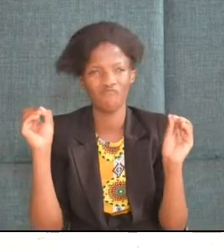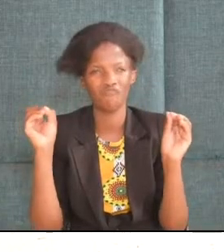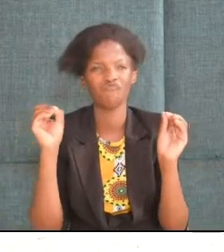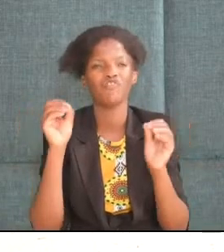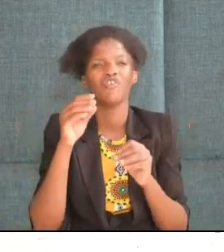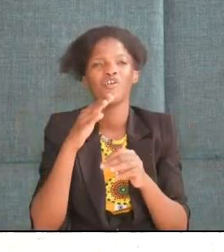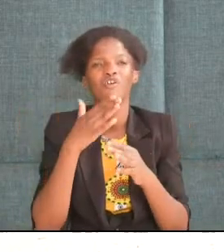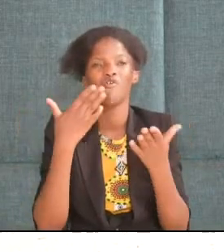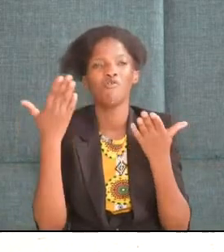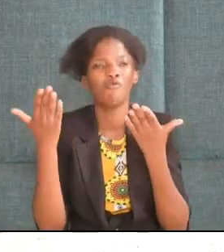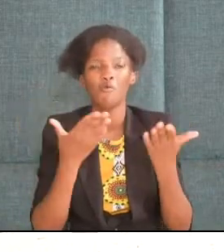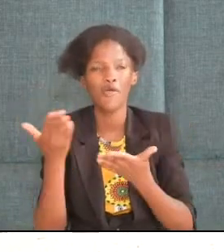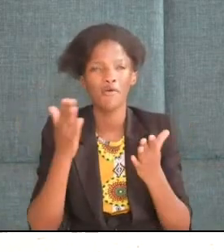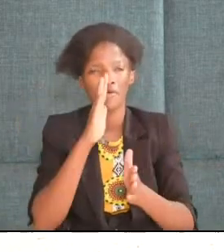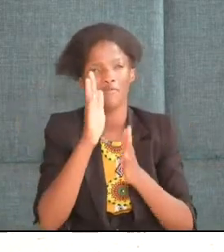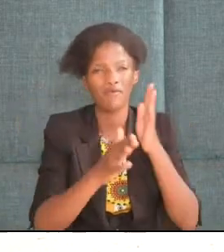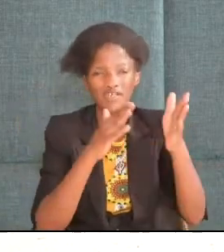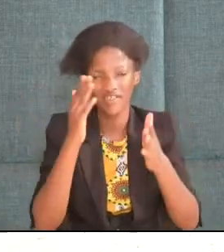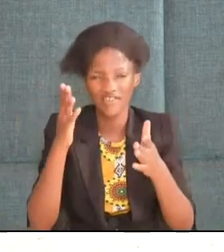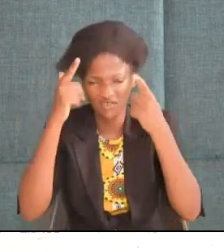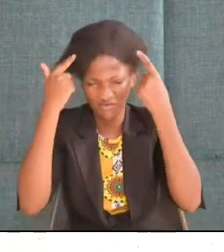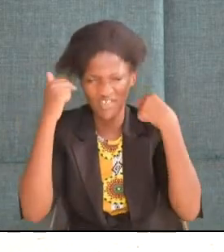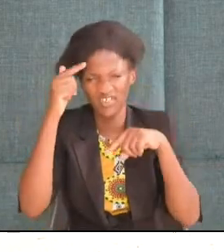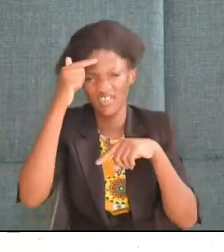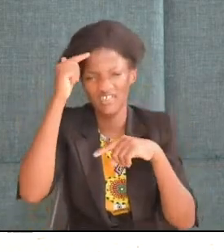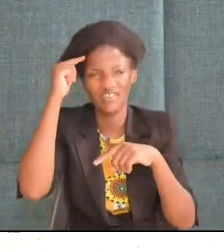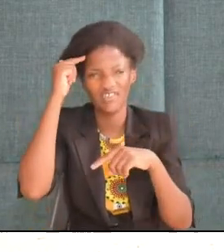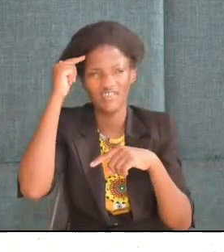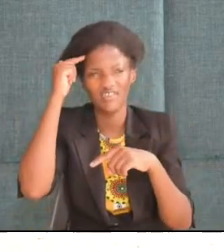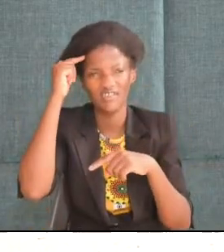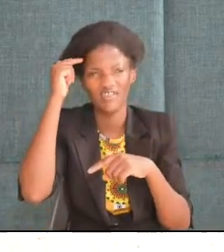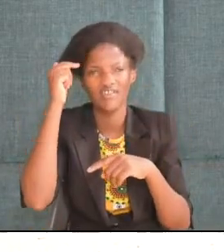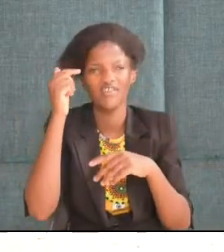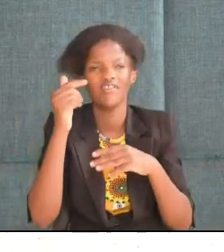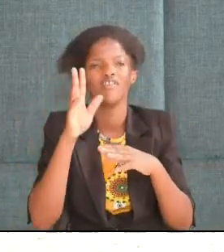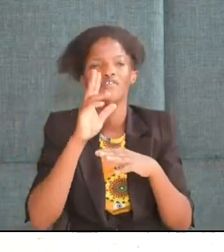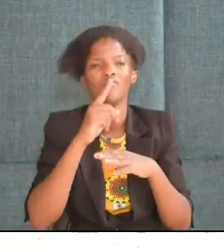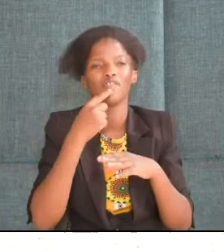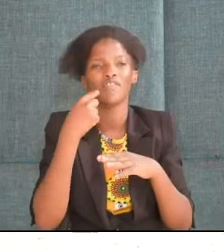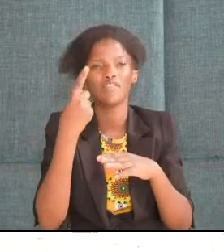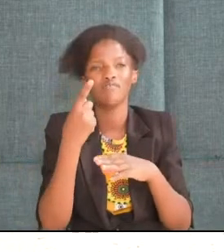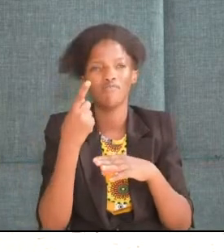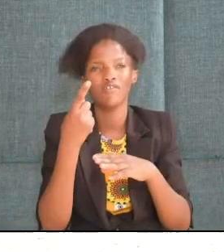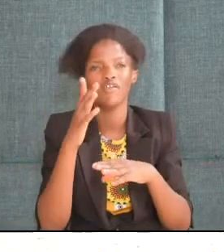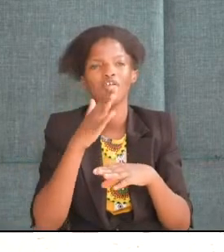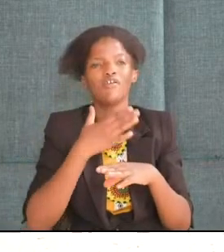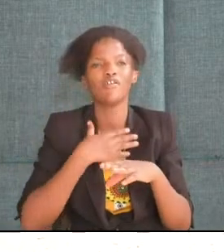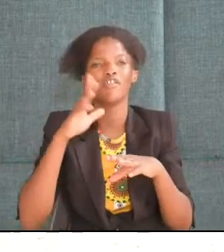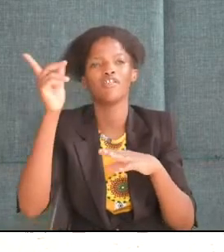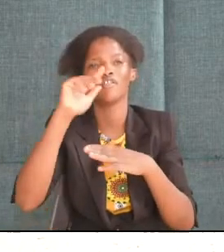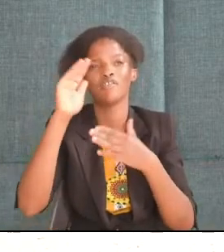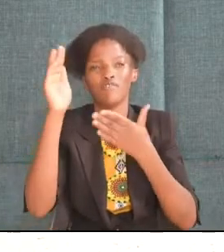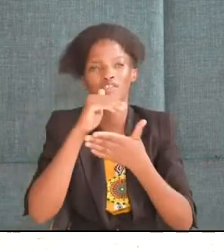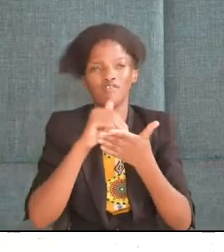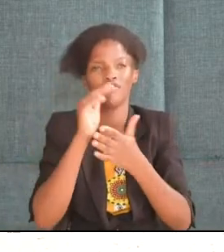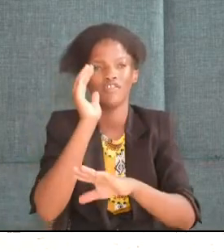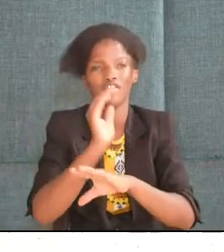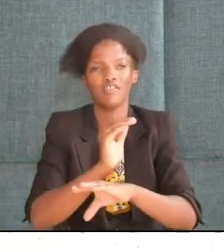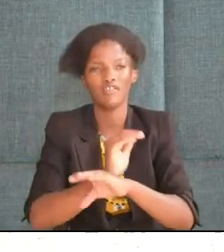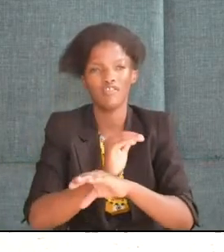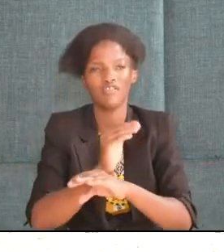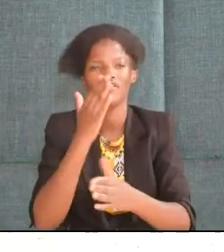where were you planning to go wearing that? Check this out. He said that you are going to the Nairobi Central SDA